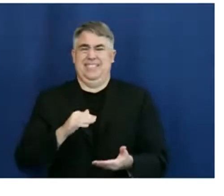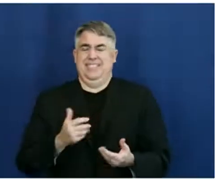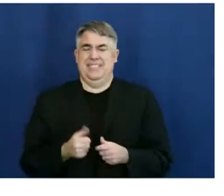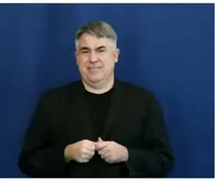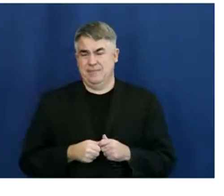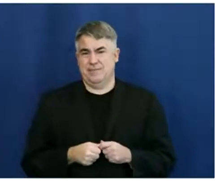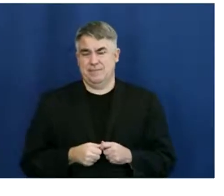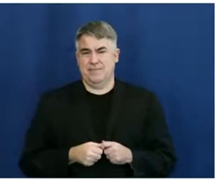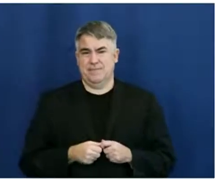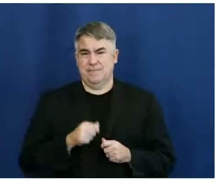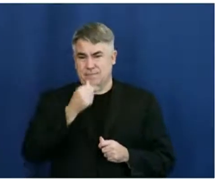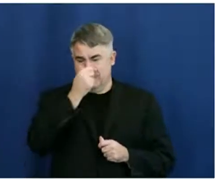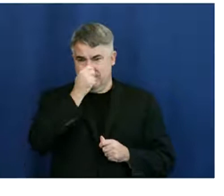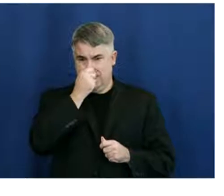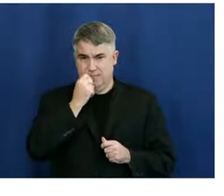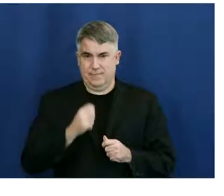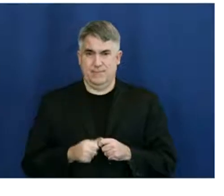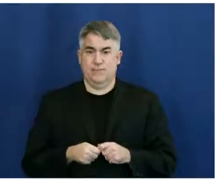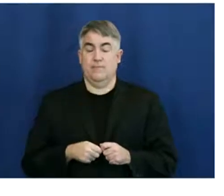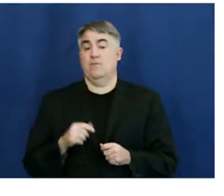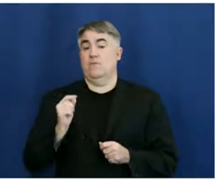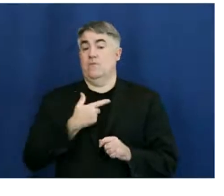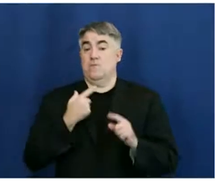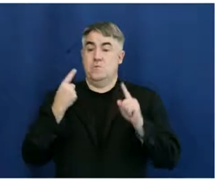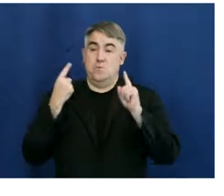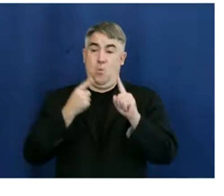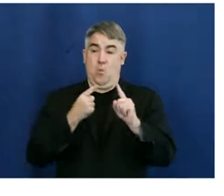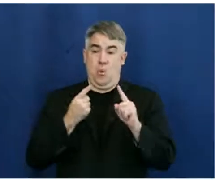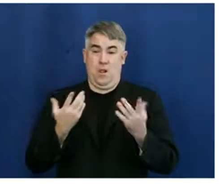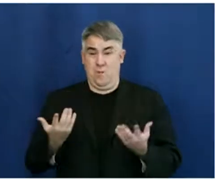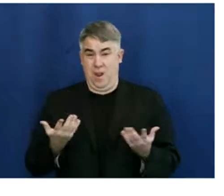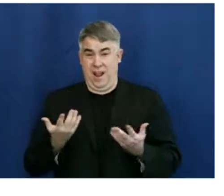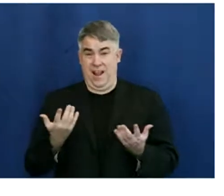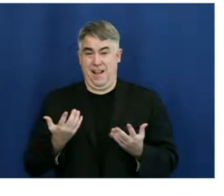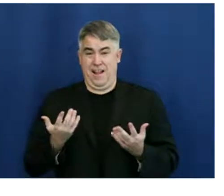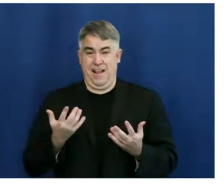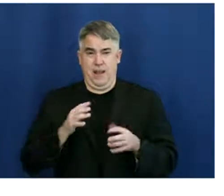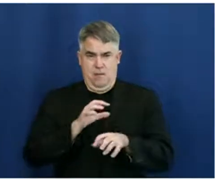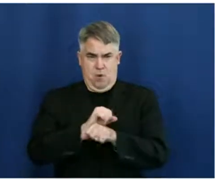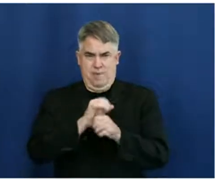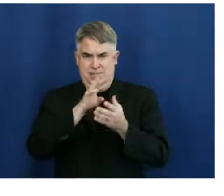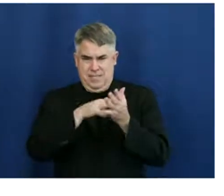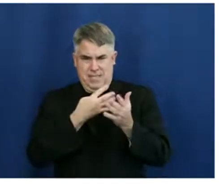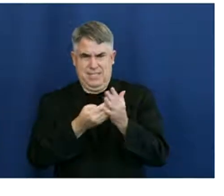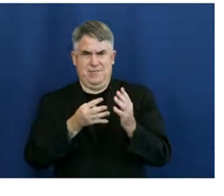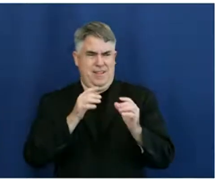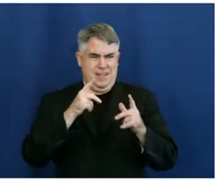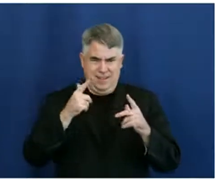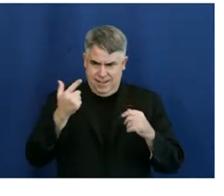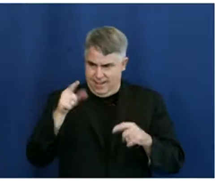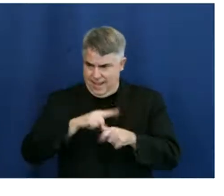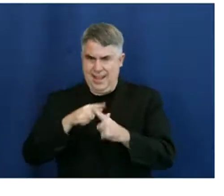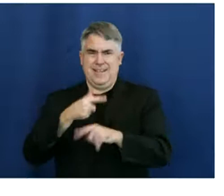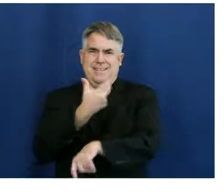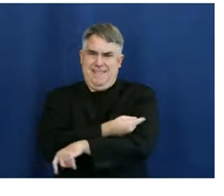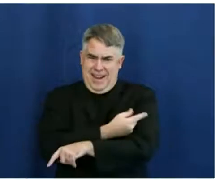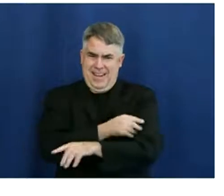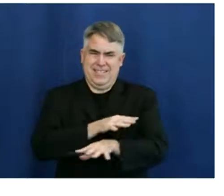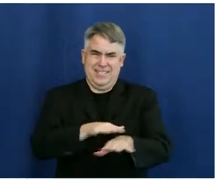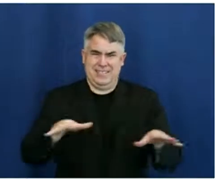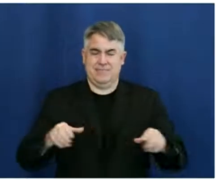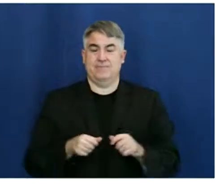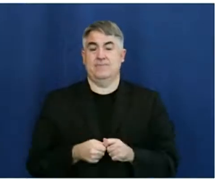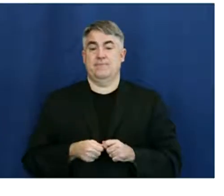we'll continue to work to limit new appointments to vaccines we're confident that we have. And then you can see on the right-hand side,